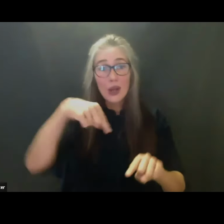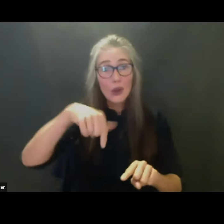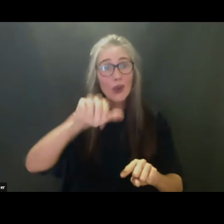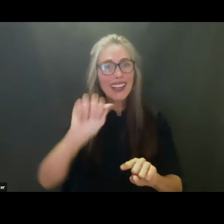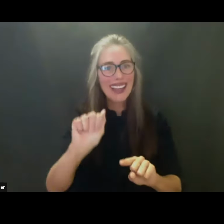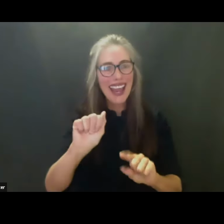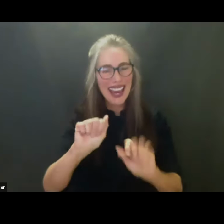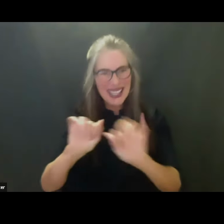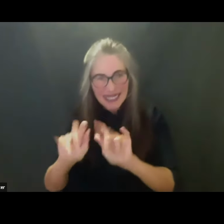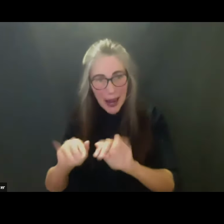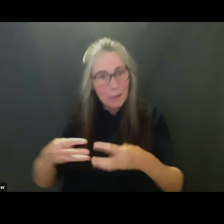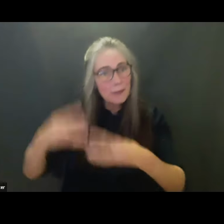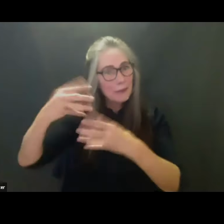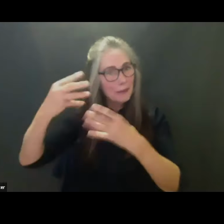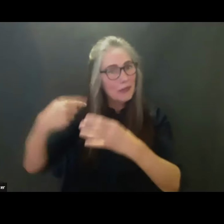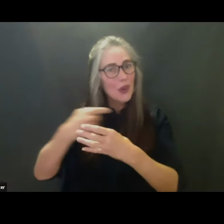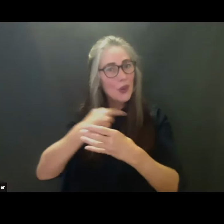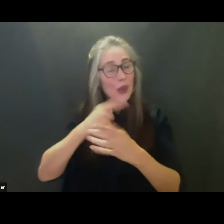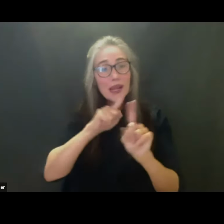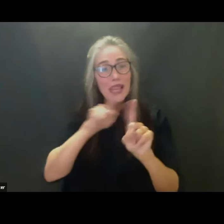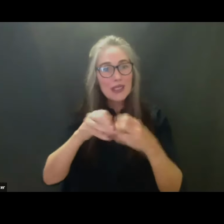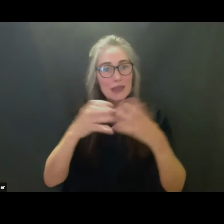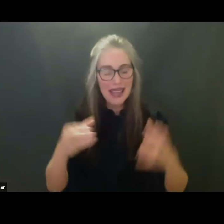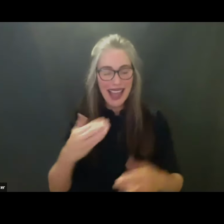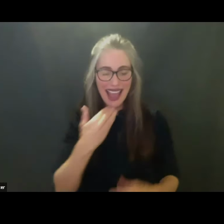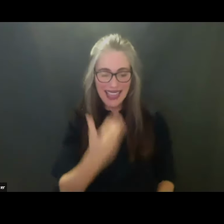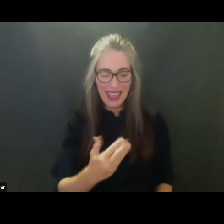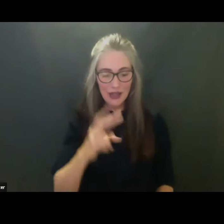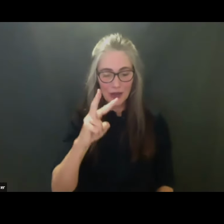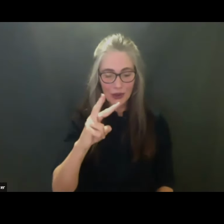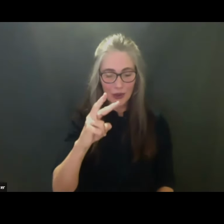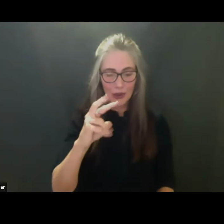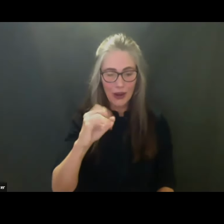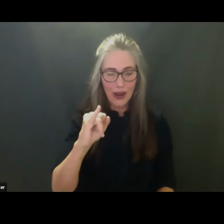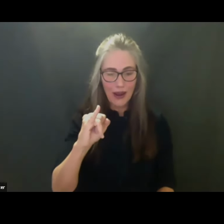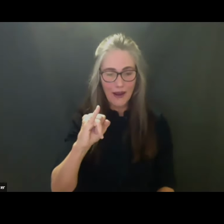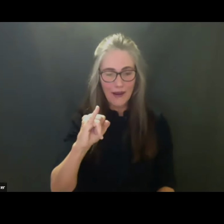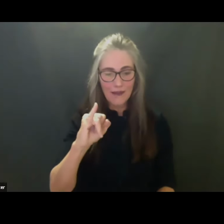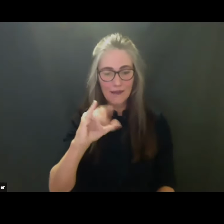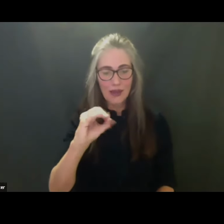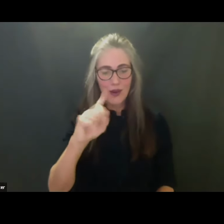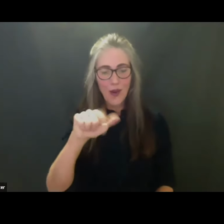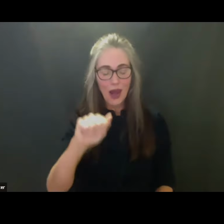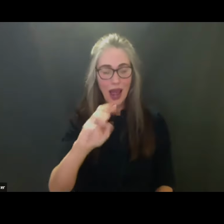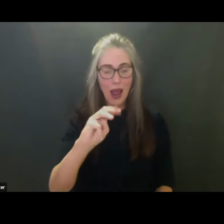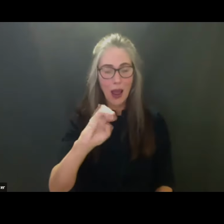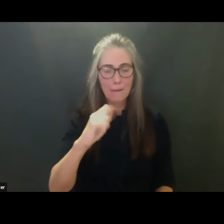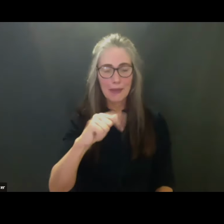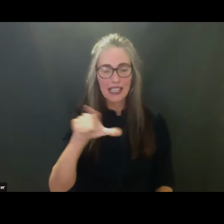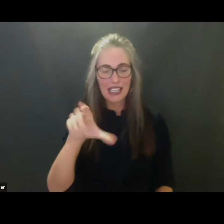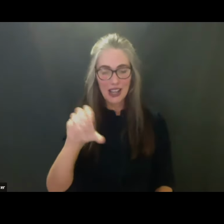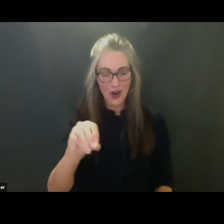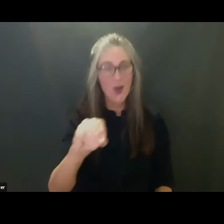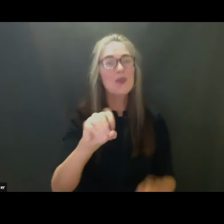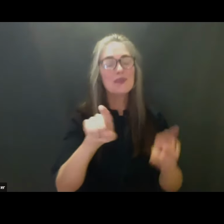the Spanish interpreters for this event, Professors Viola Milio and Aline Ferreira, as well as to the ASL interpreter, Katie Voice.